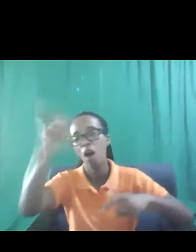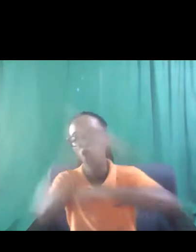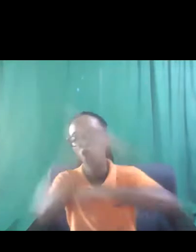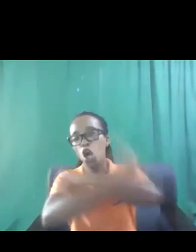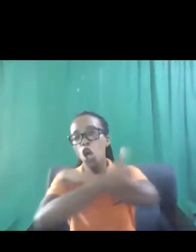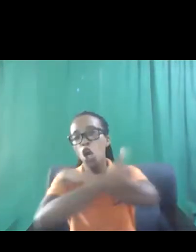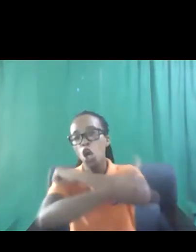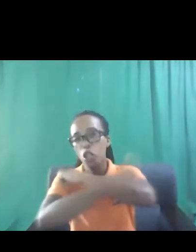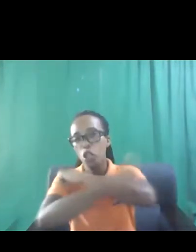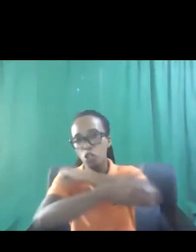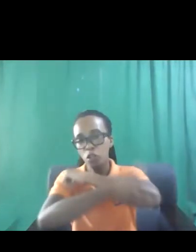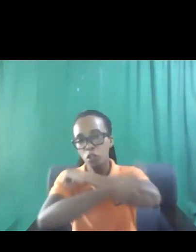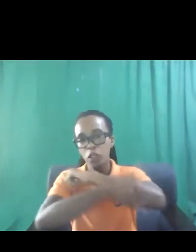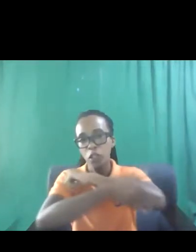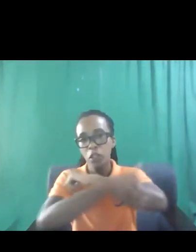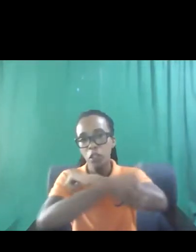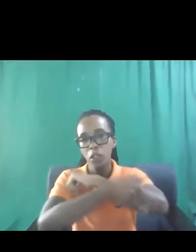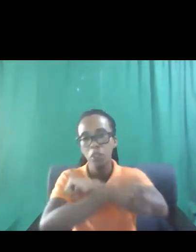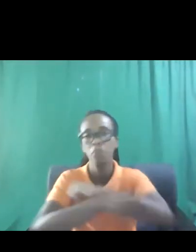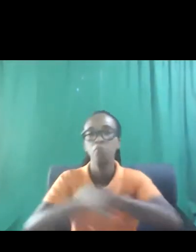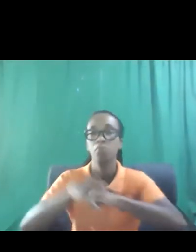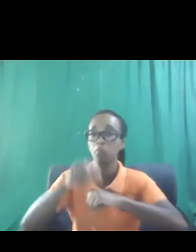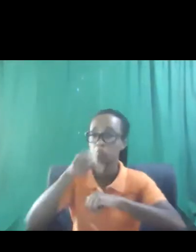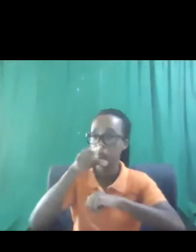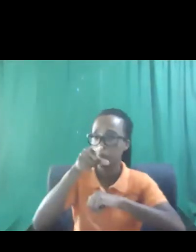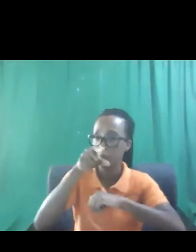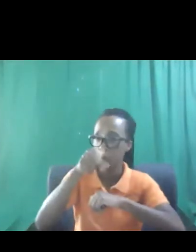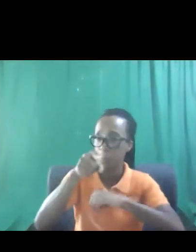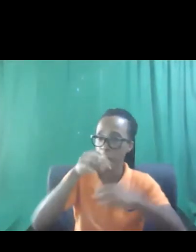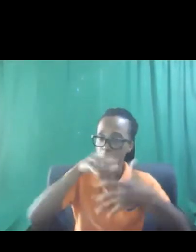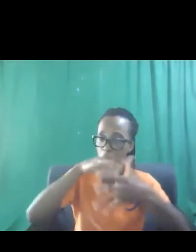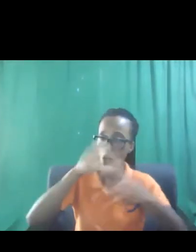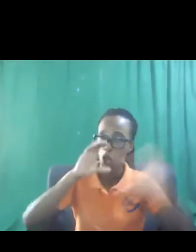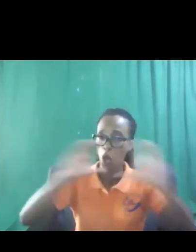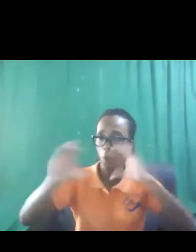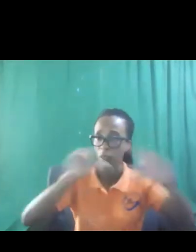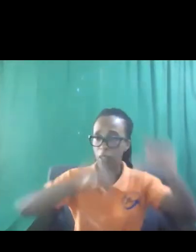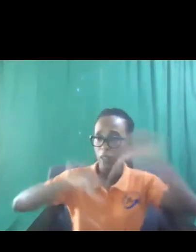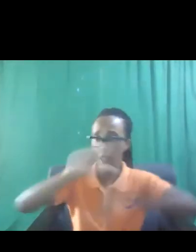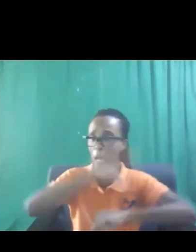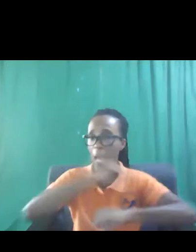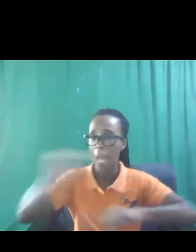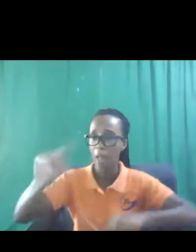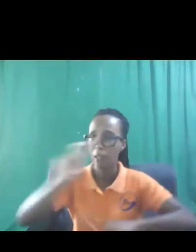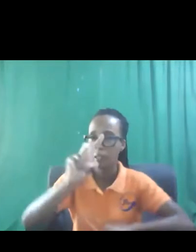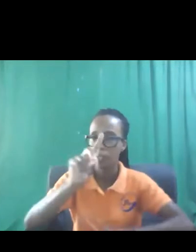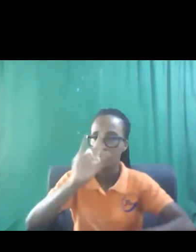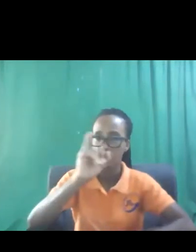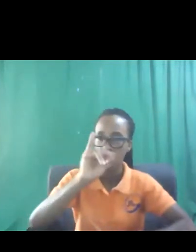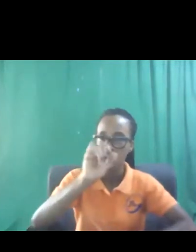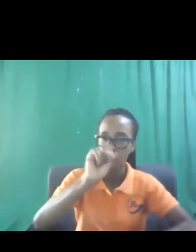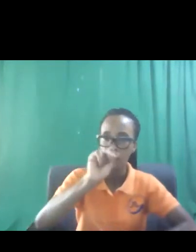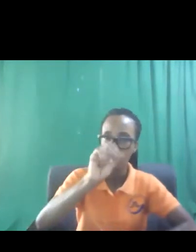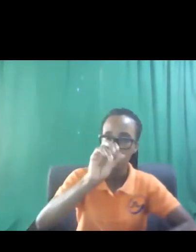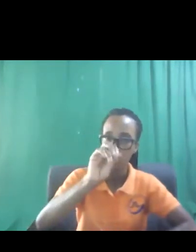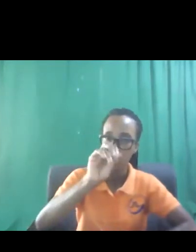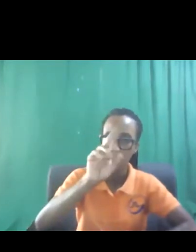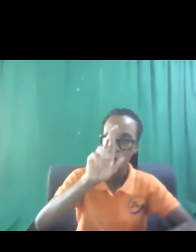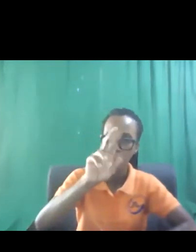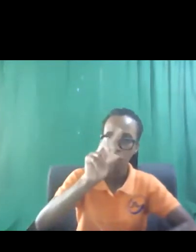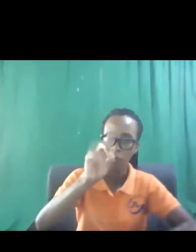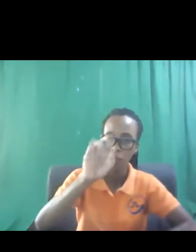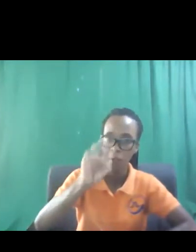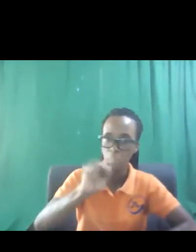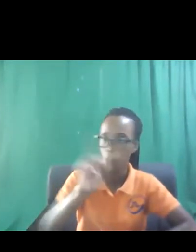my bachelor's in communication sciences and disorders at Howard University. I got my master's at